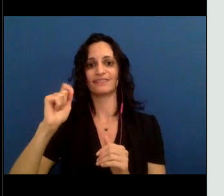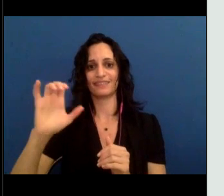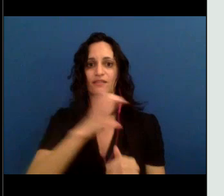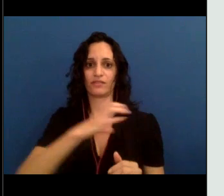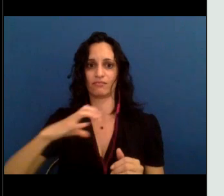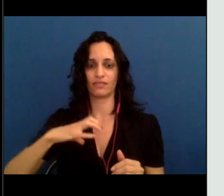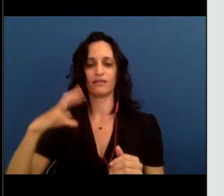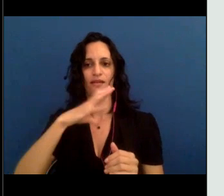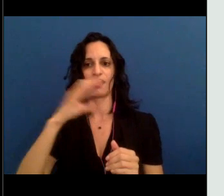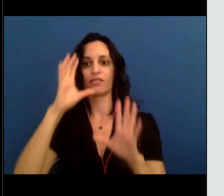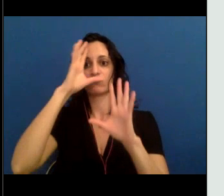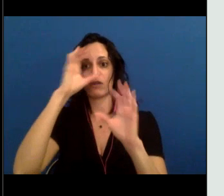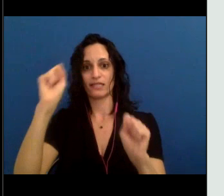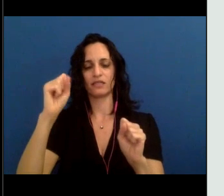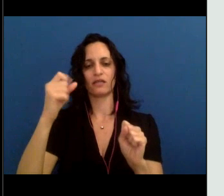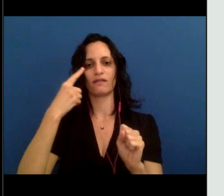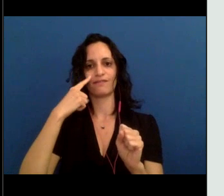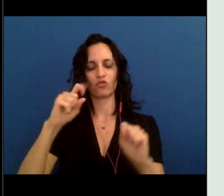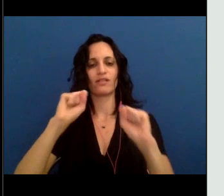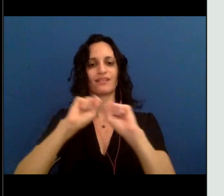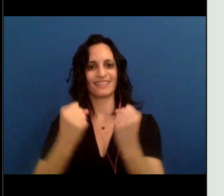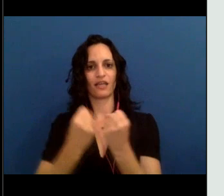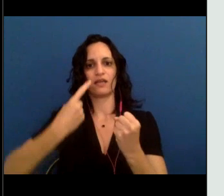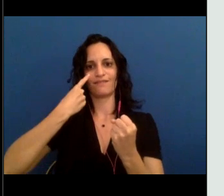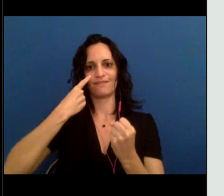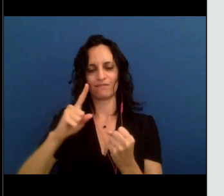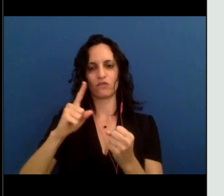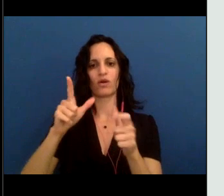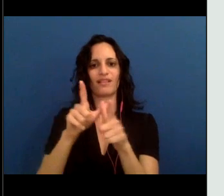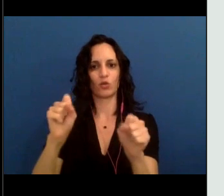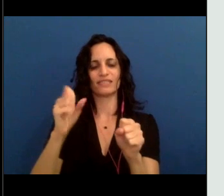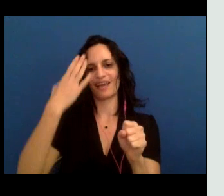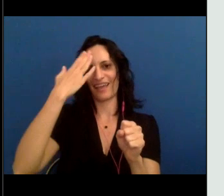as the president of the Society for Linguistic Anthropology.